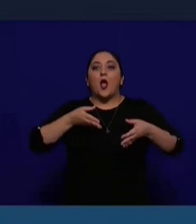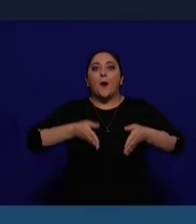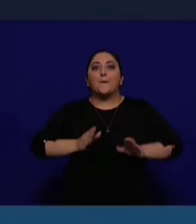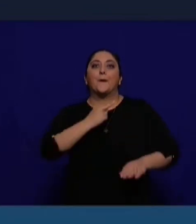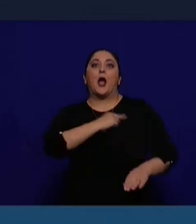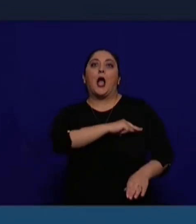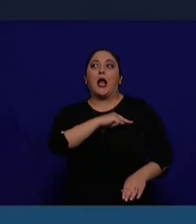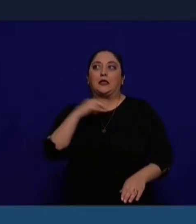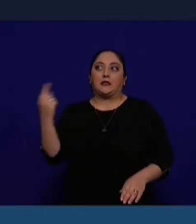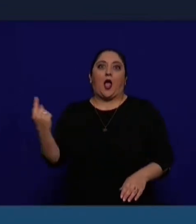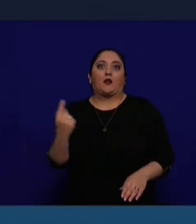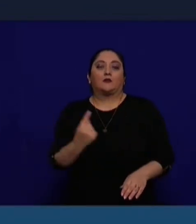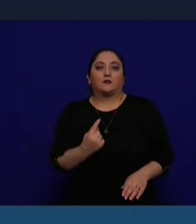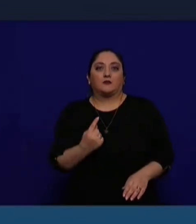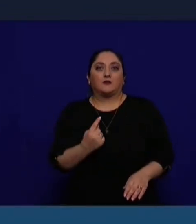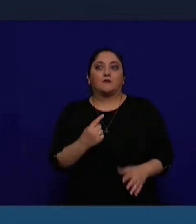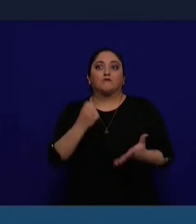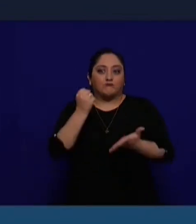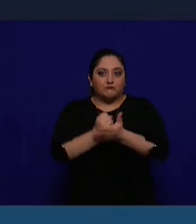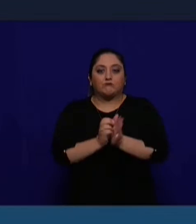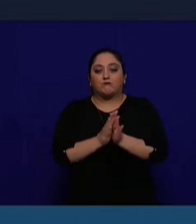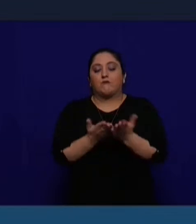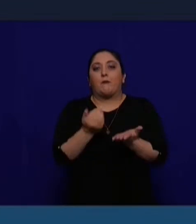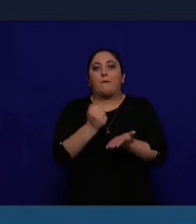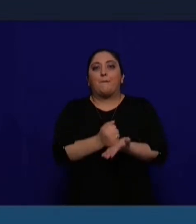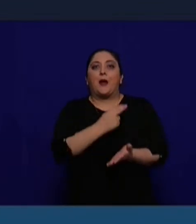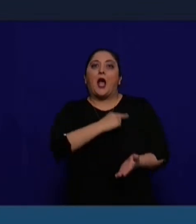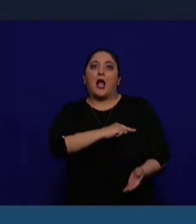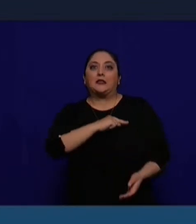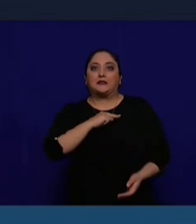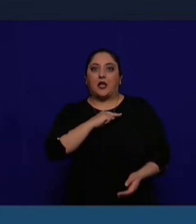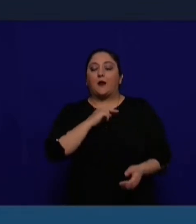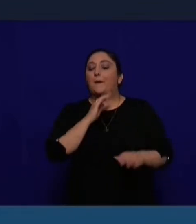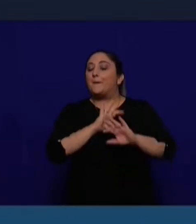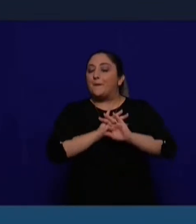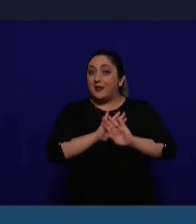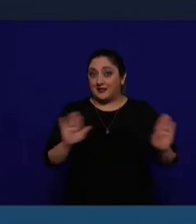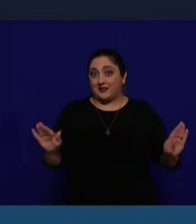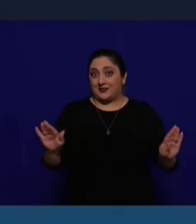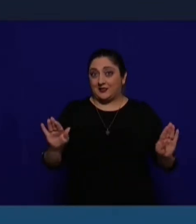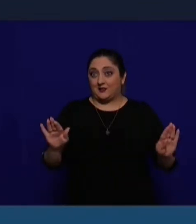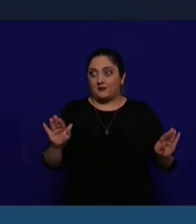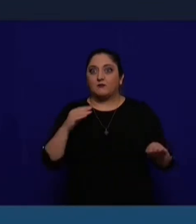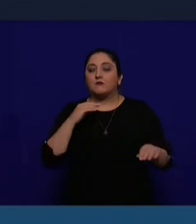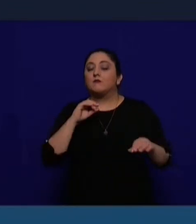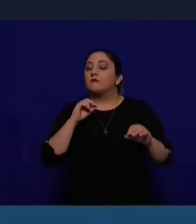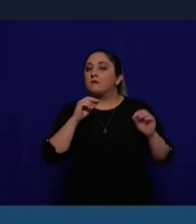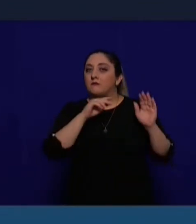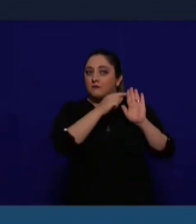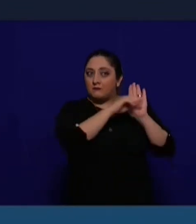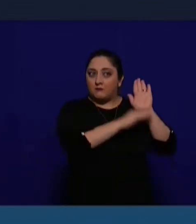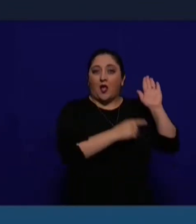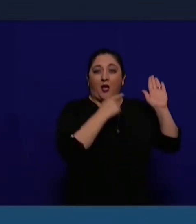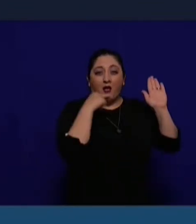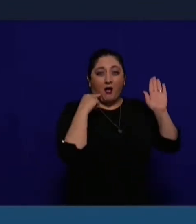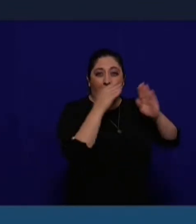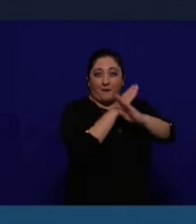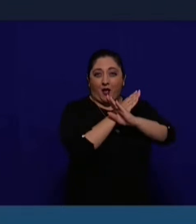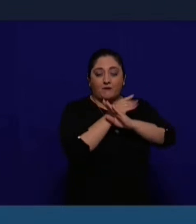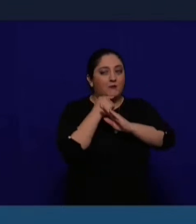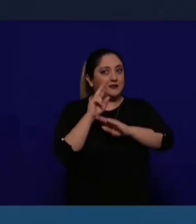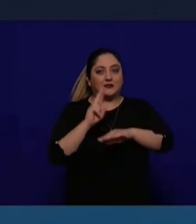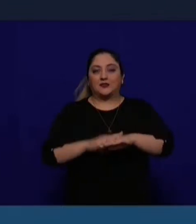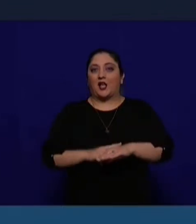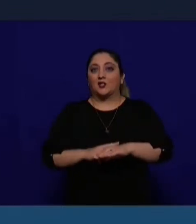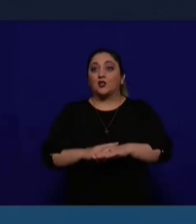inkella għandhom valid residency permit jew inkella f'ċirkustanzi fuq case by case basis. U dawn il-persuni li jridu jġibu t-testijiet